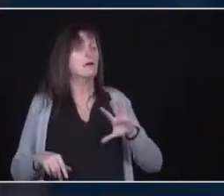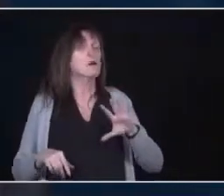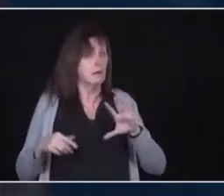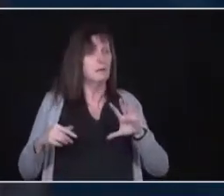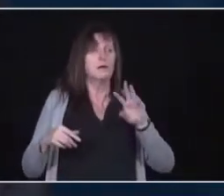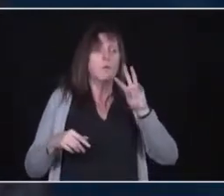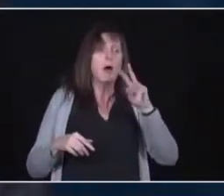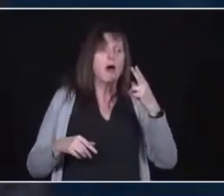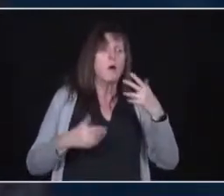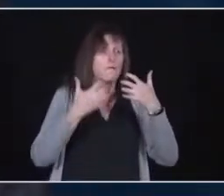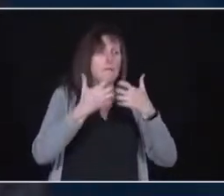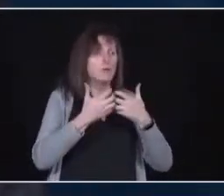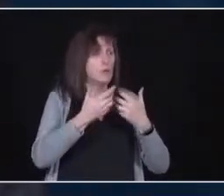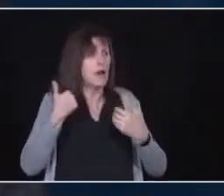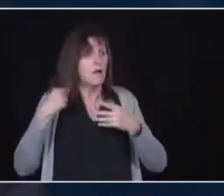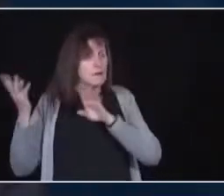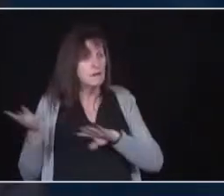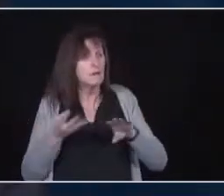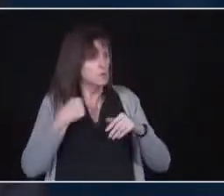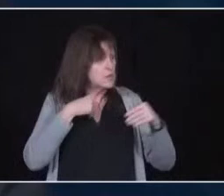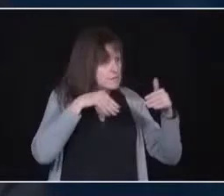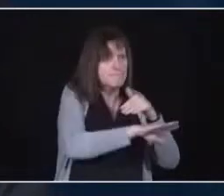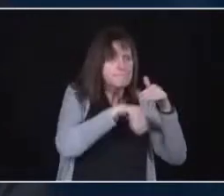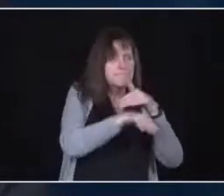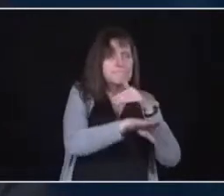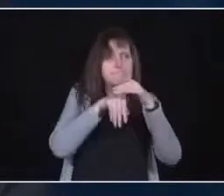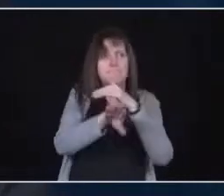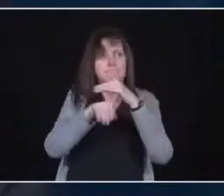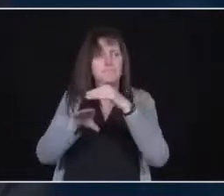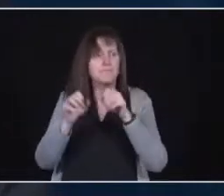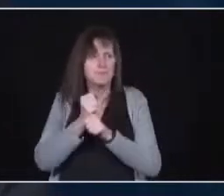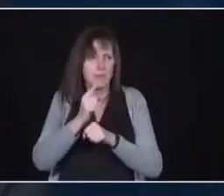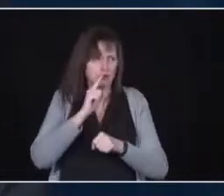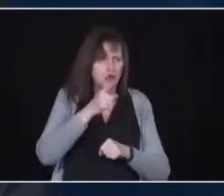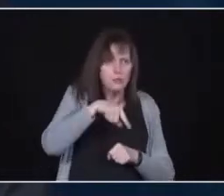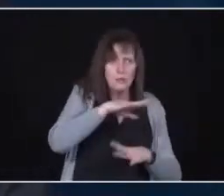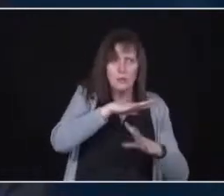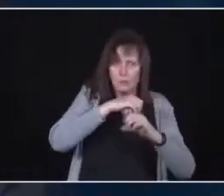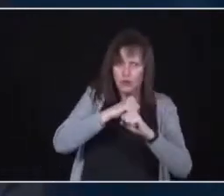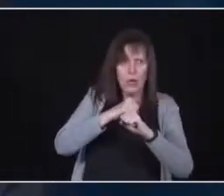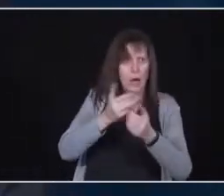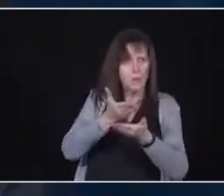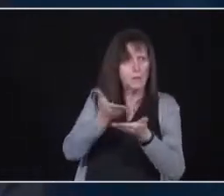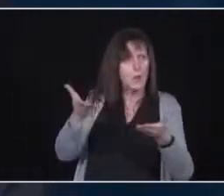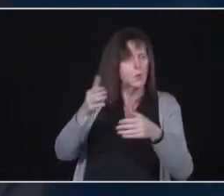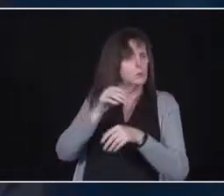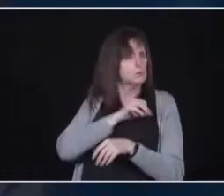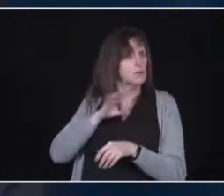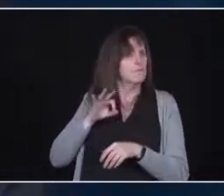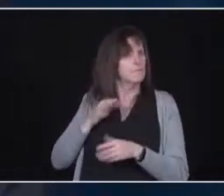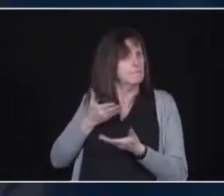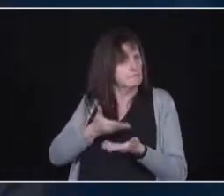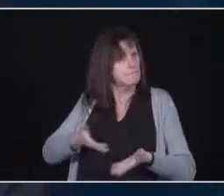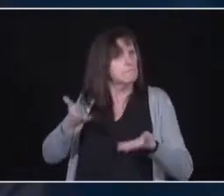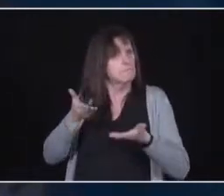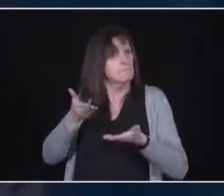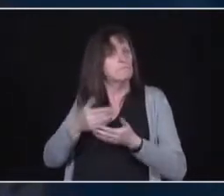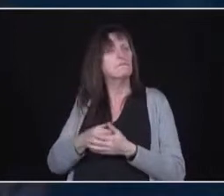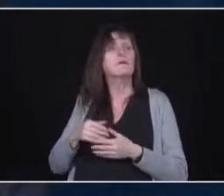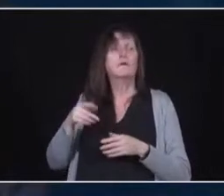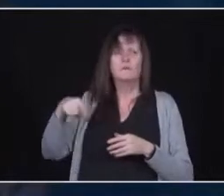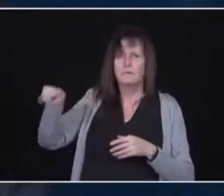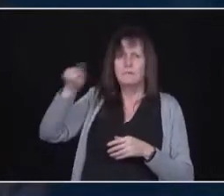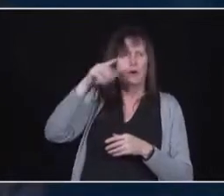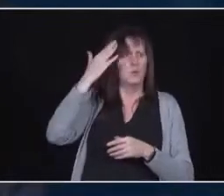to protect every worker. And again, there's no excuses for employers. They know exactly what they need to be doing. We put up hundreds